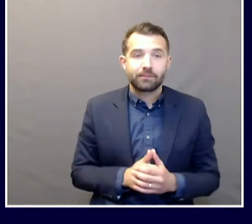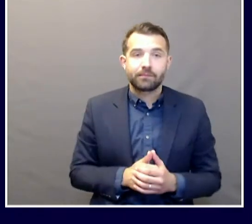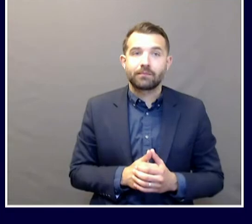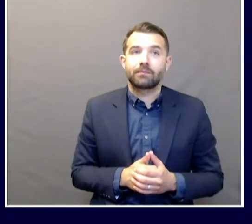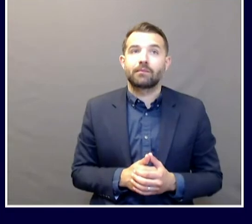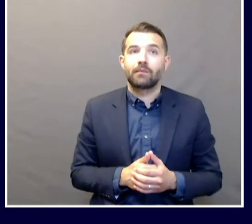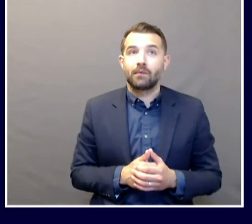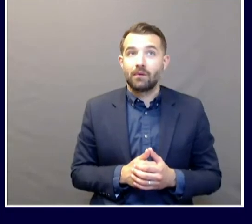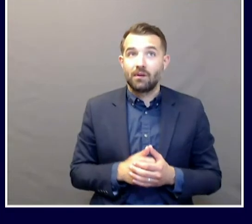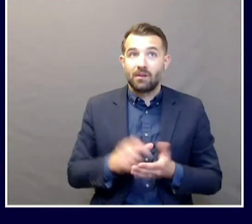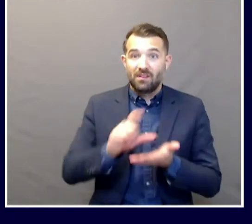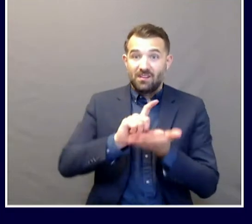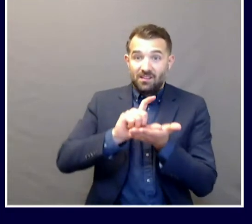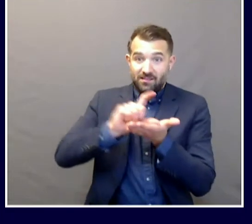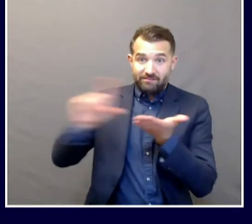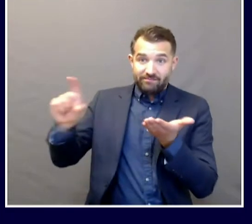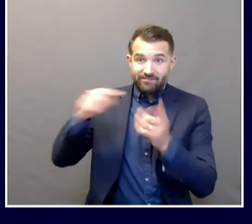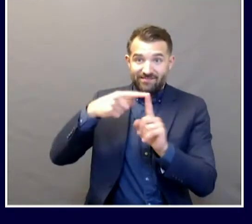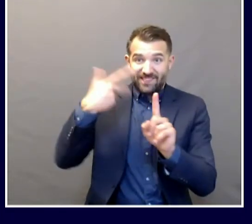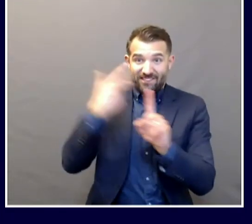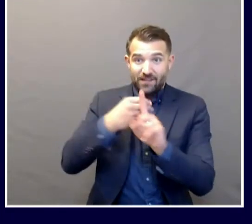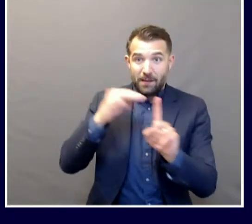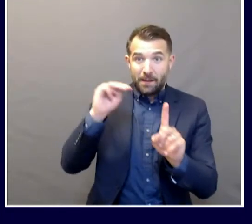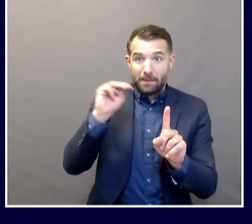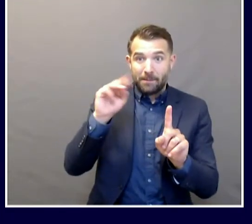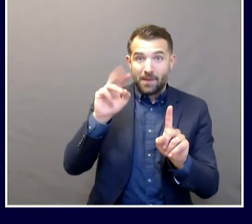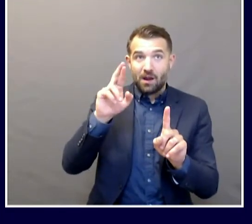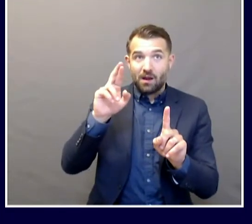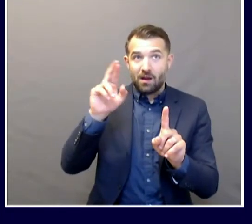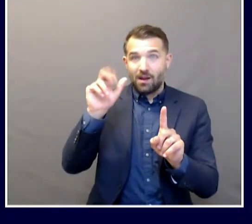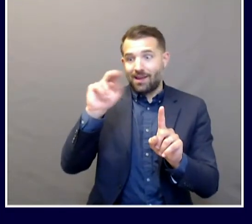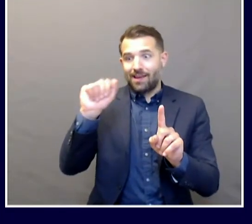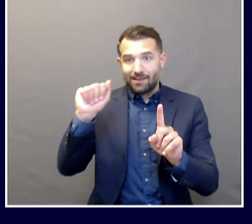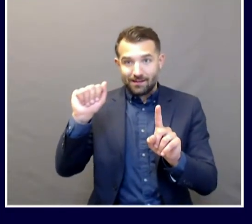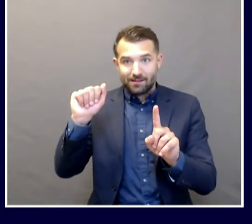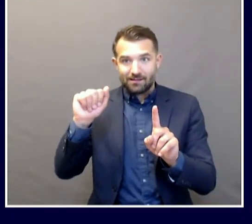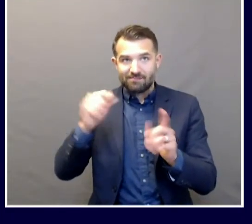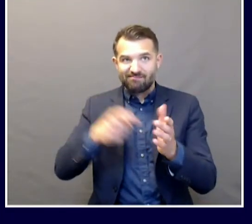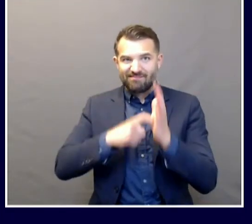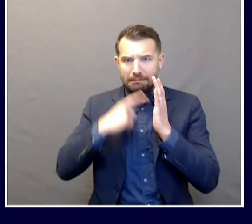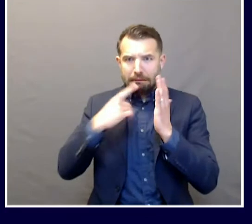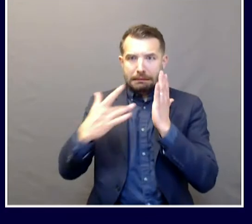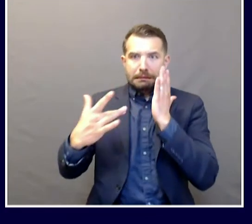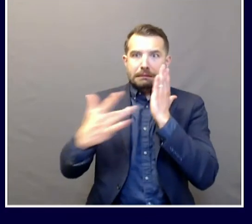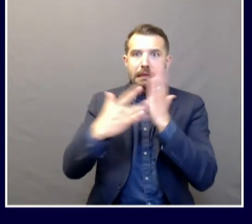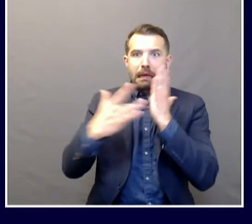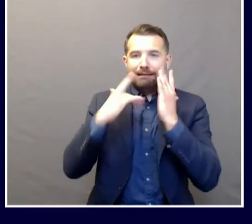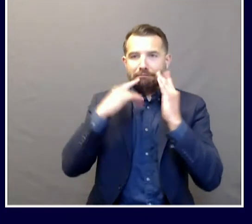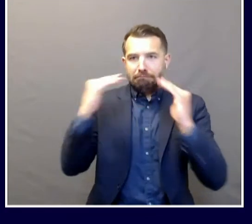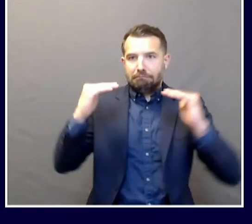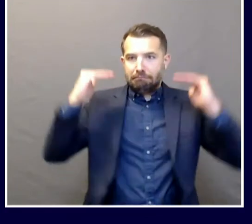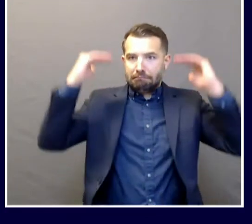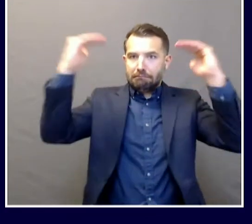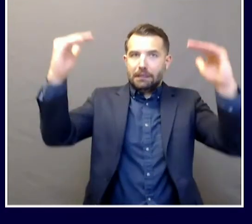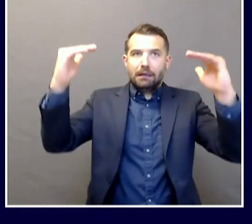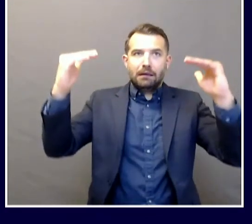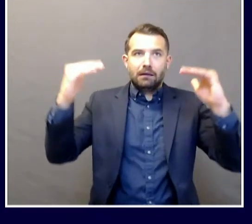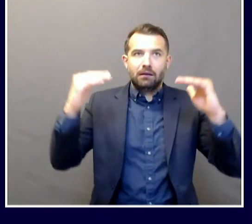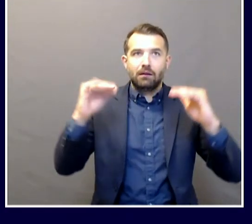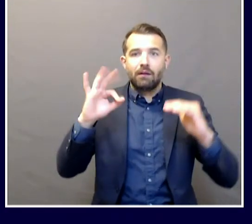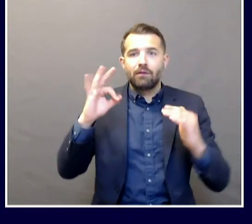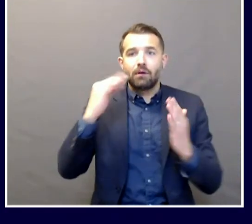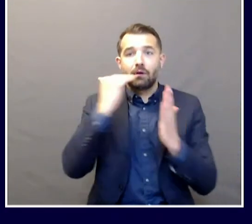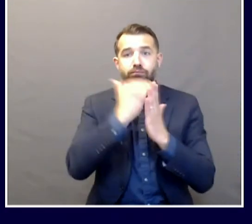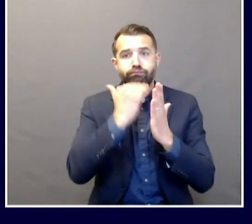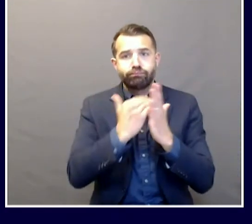differ from blood pressure medication. That is to say, releasing the recipe is the first step, but as with